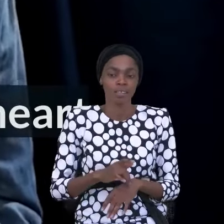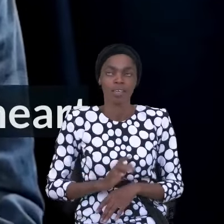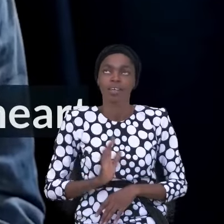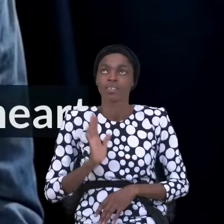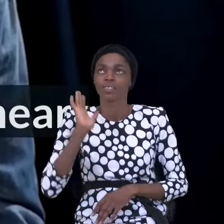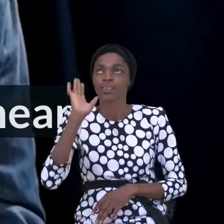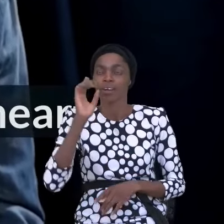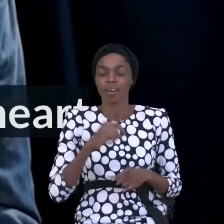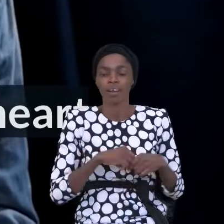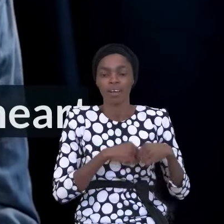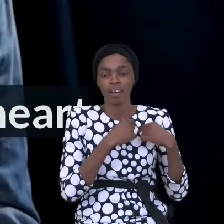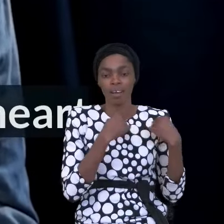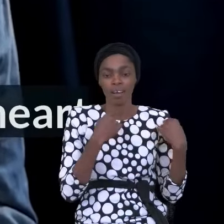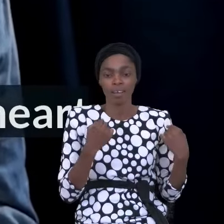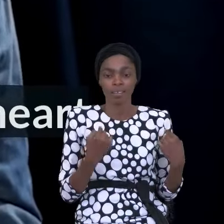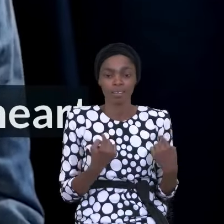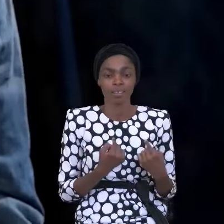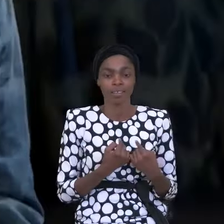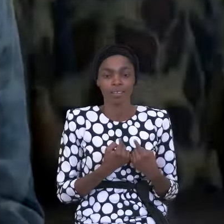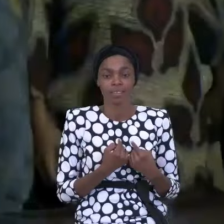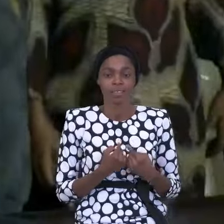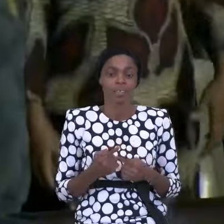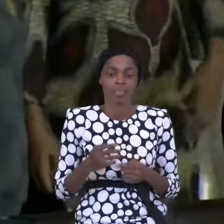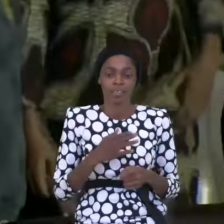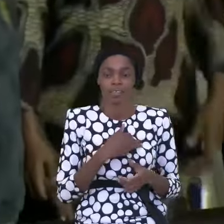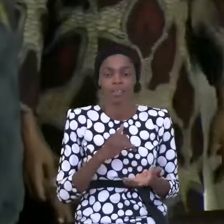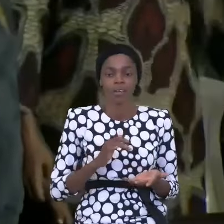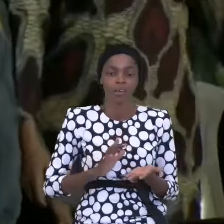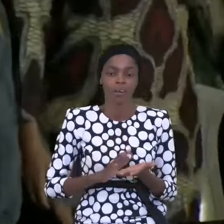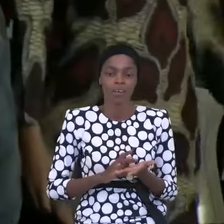touch your heart and